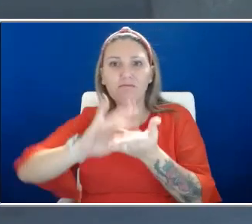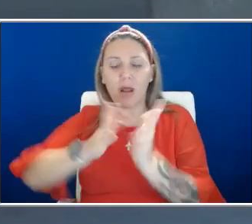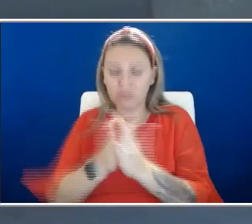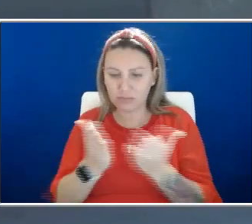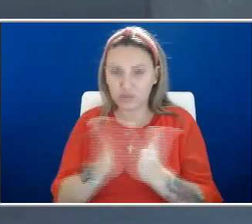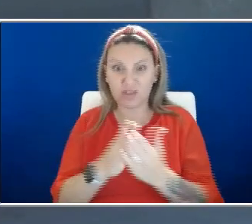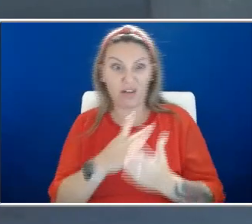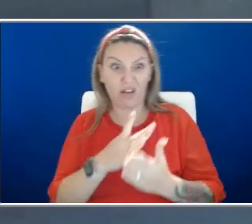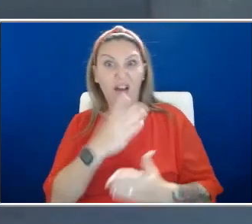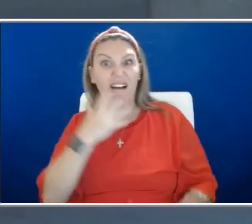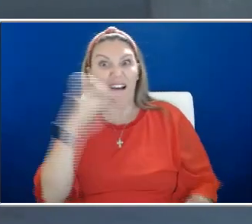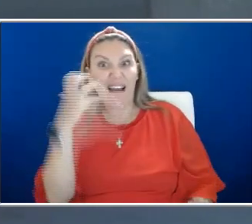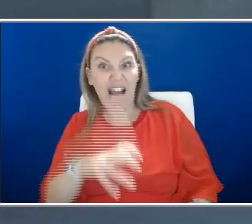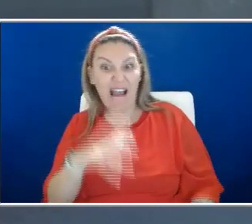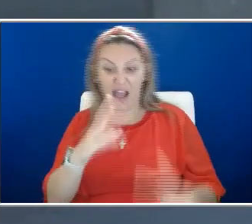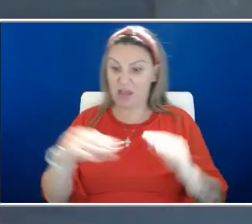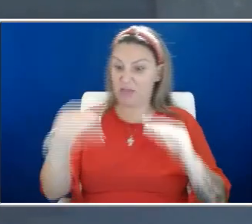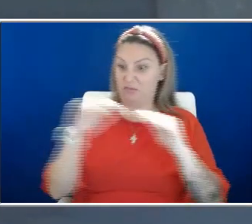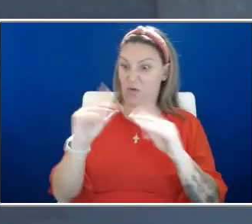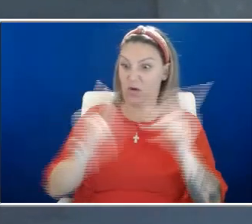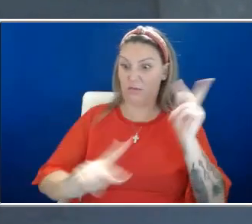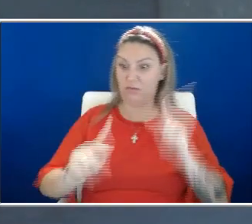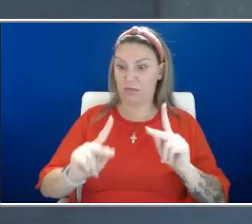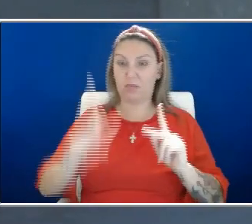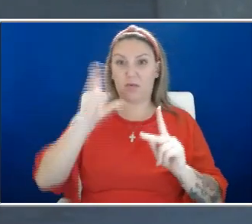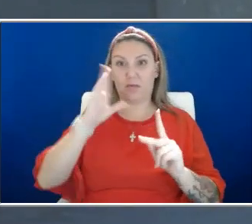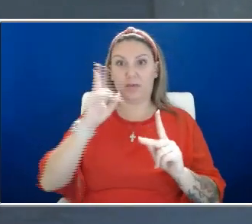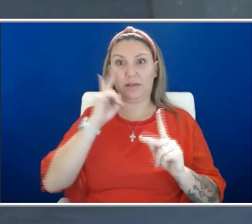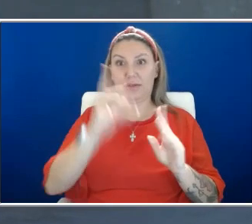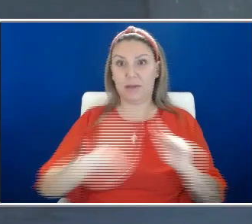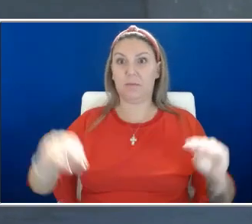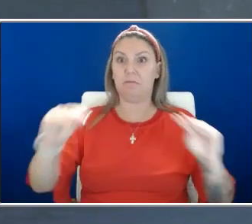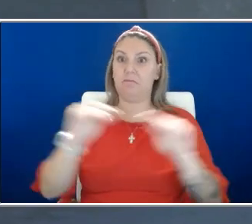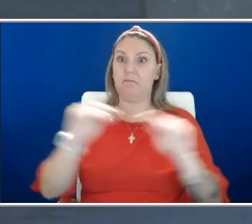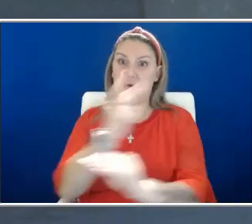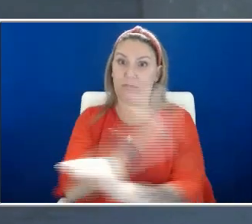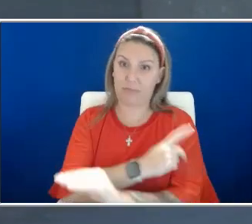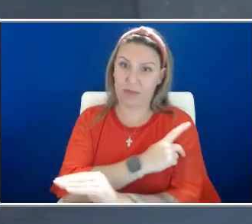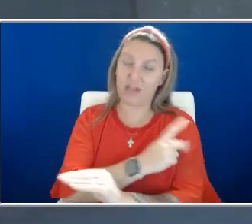are there, the more patients you're going to see. And I think that